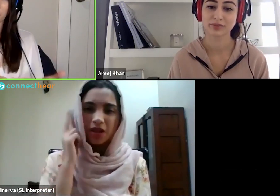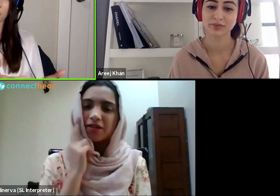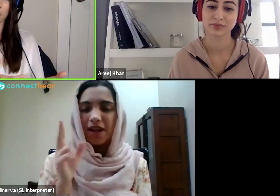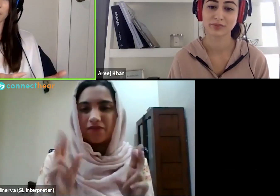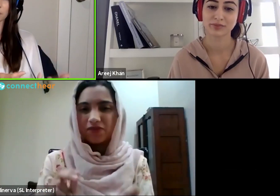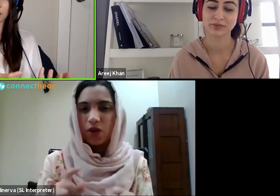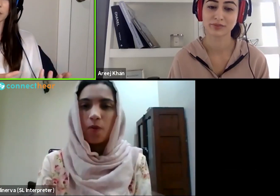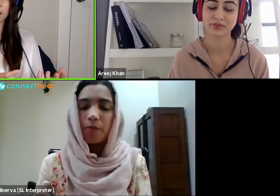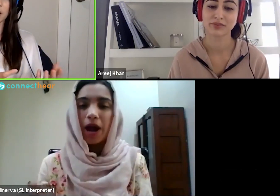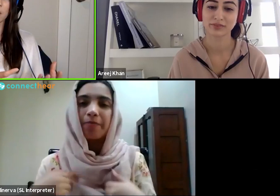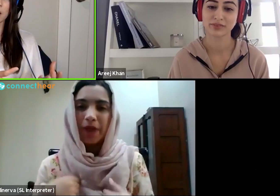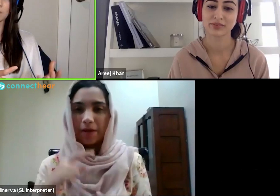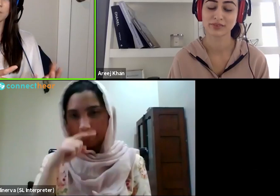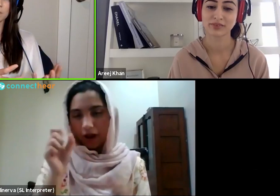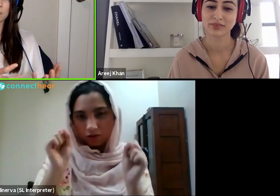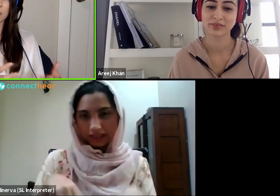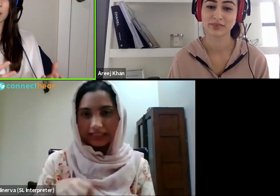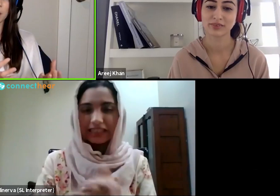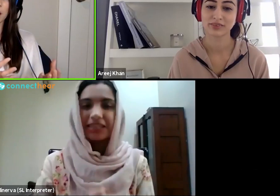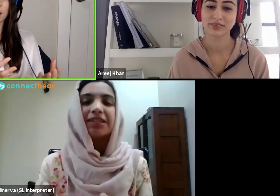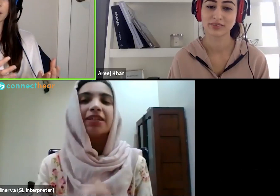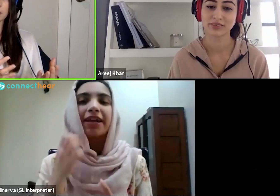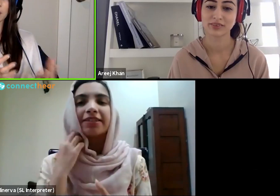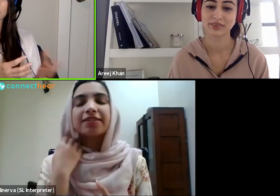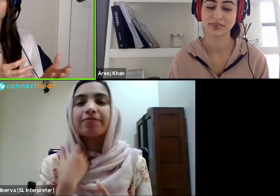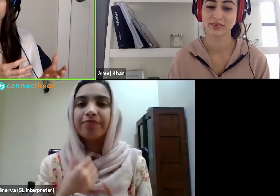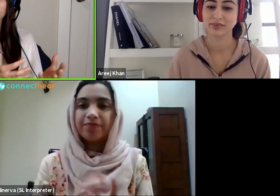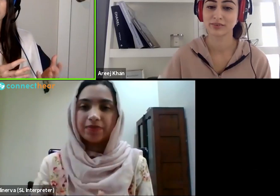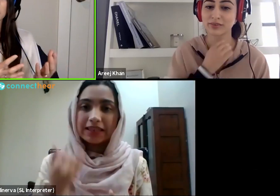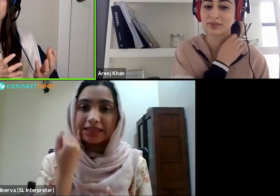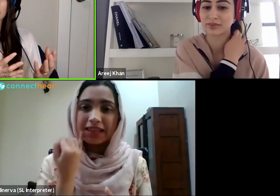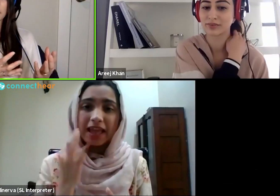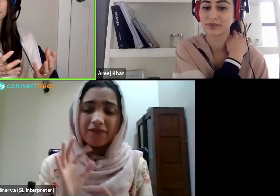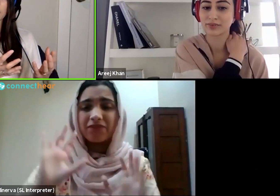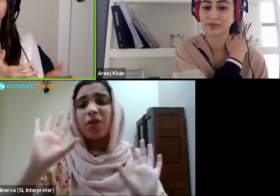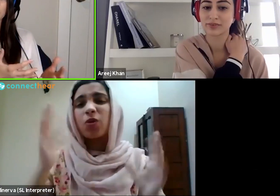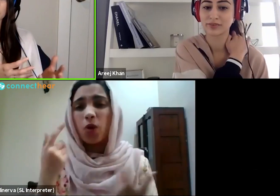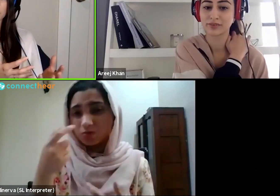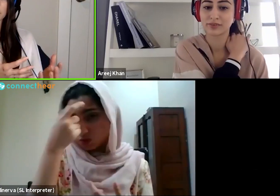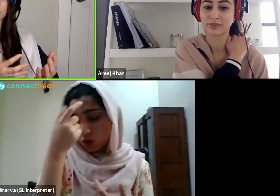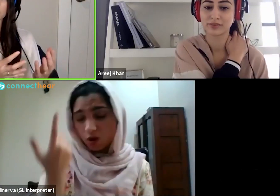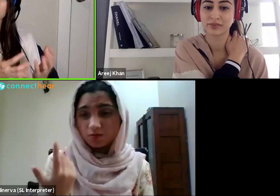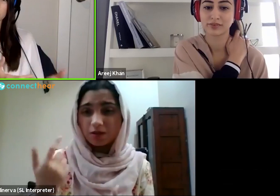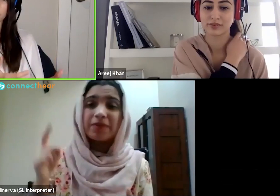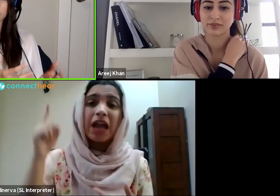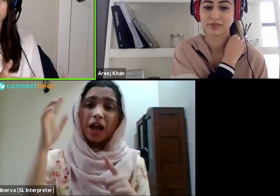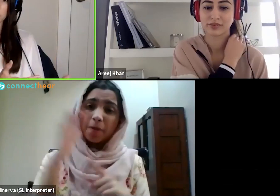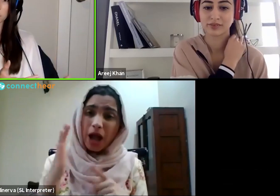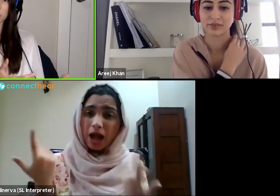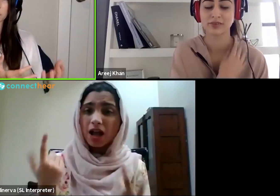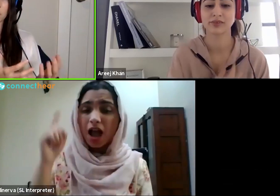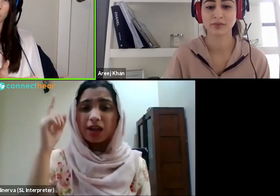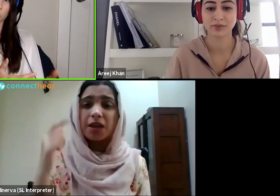be proud of, that, that by God's grace for me, and that my life journey and just perseverance